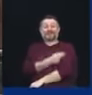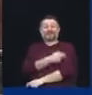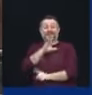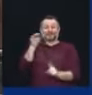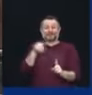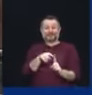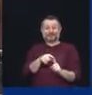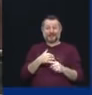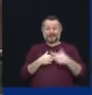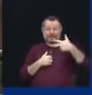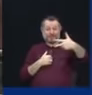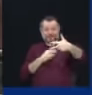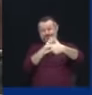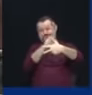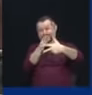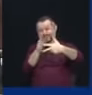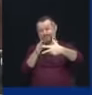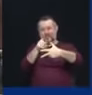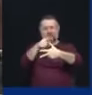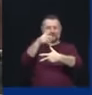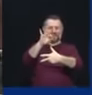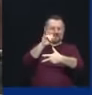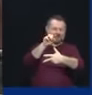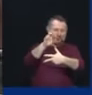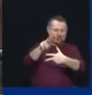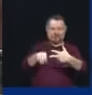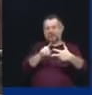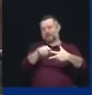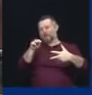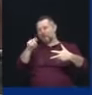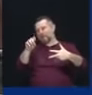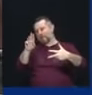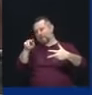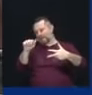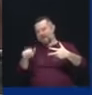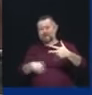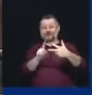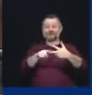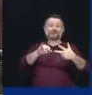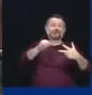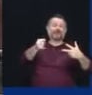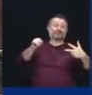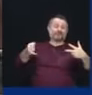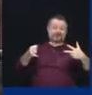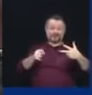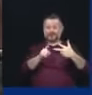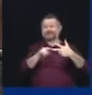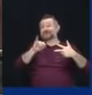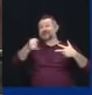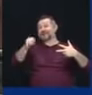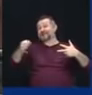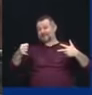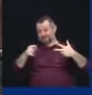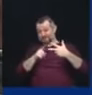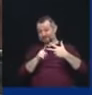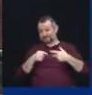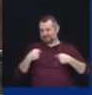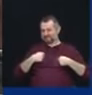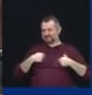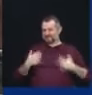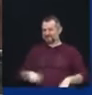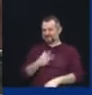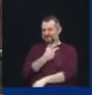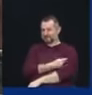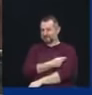types of vaccines, Pfizer, Moderna, and Johnson & Johnson. Johnson & Johnson is the vaccine I took. It has